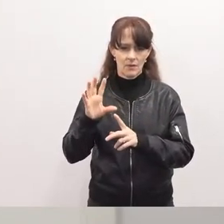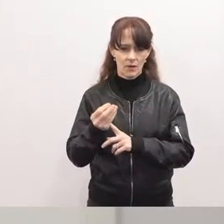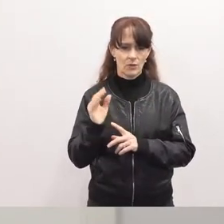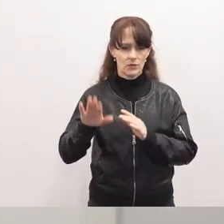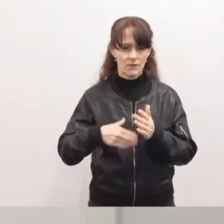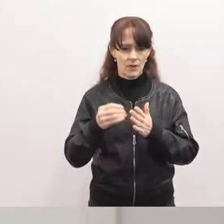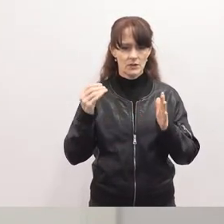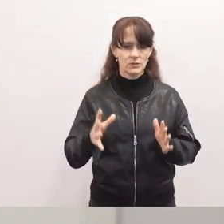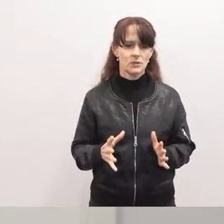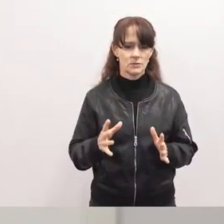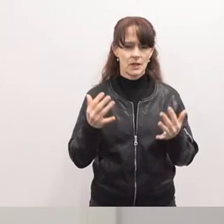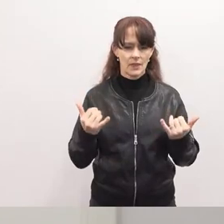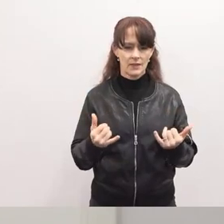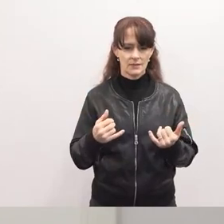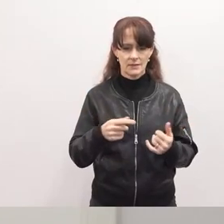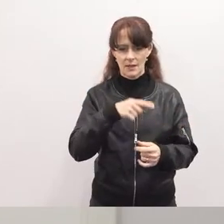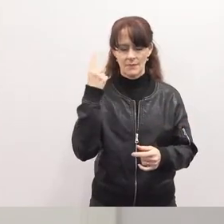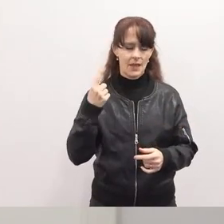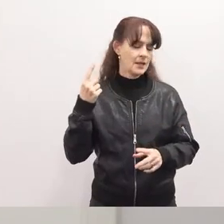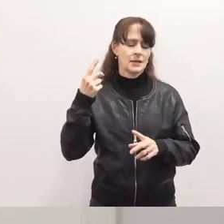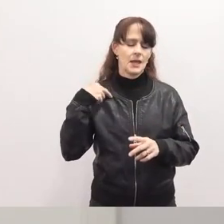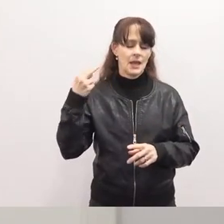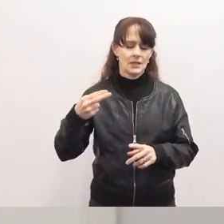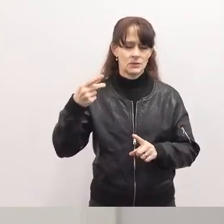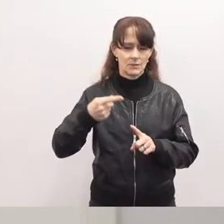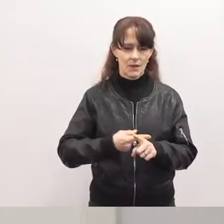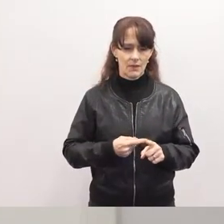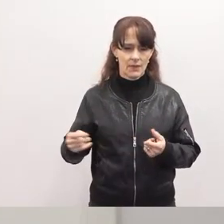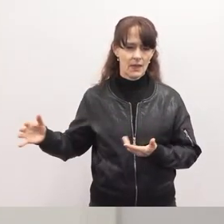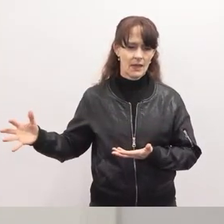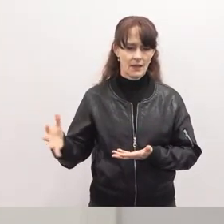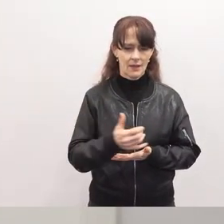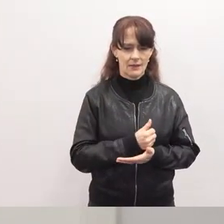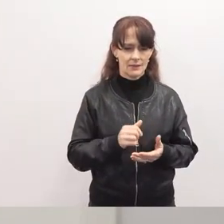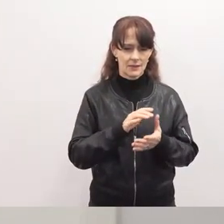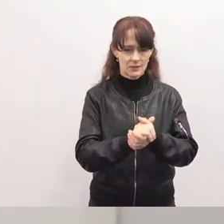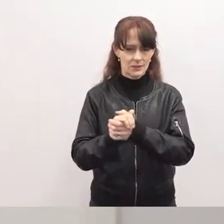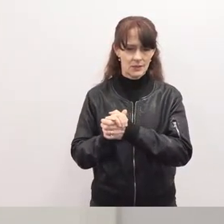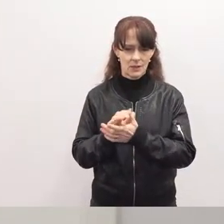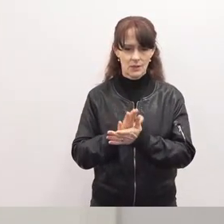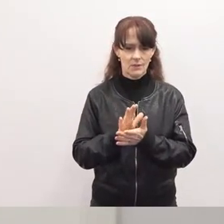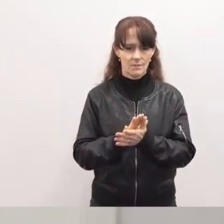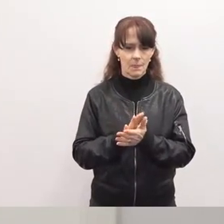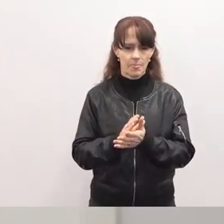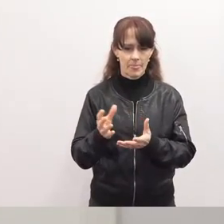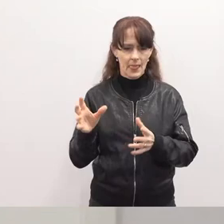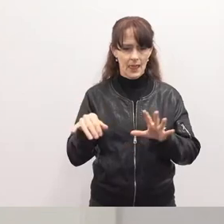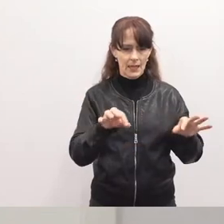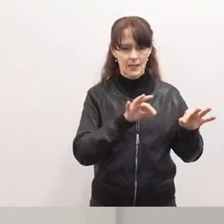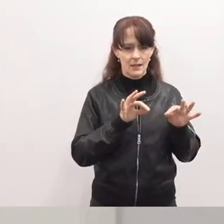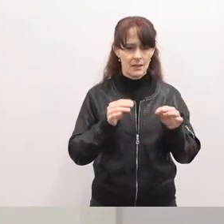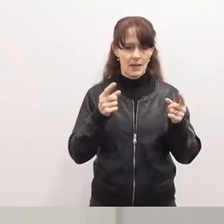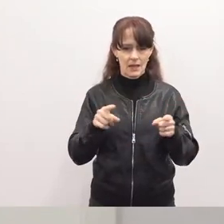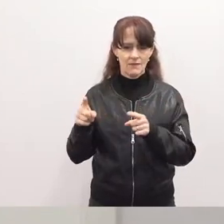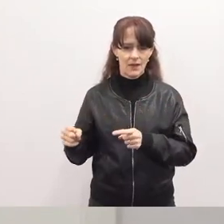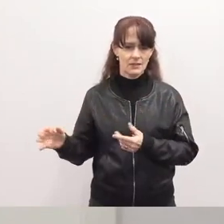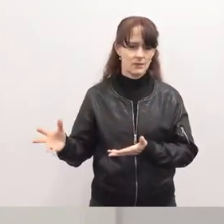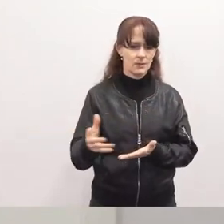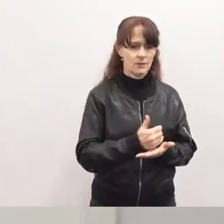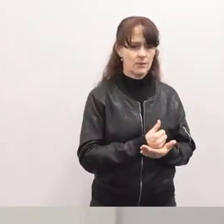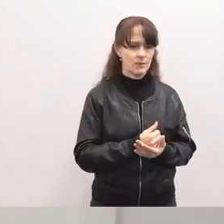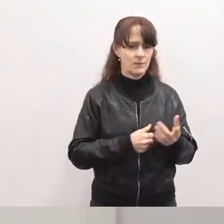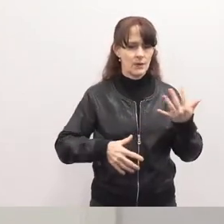our students. And this is Black History Month. So we are collecting, I guess a shout out to our schools, we're collecting information about events so that we can be